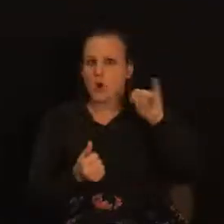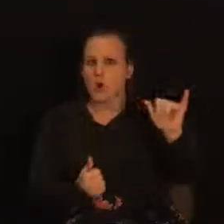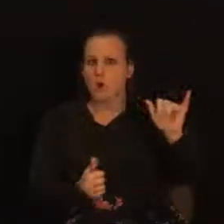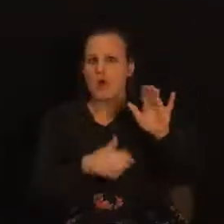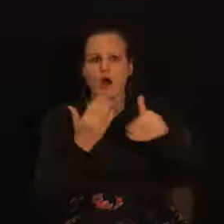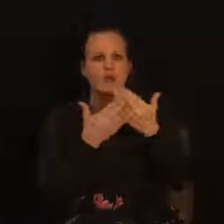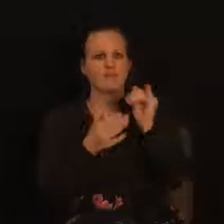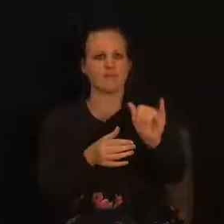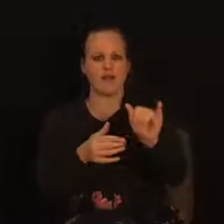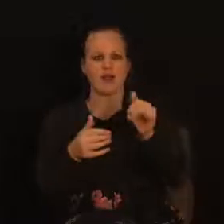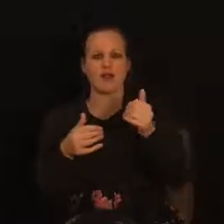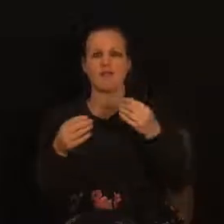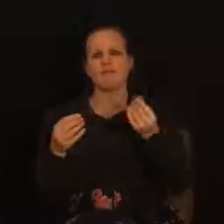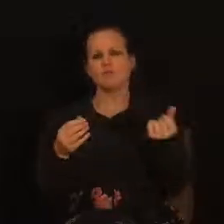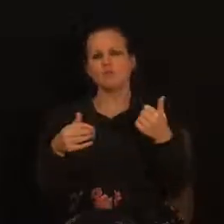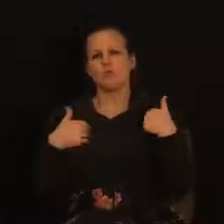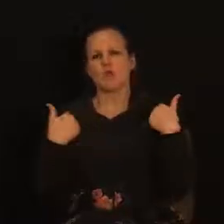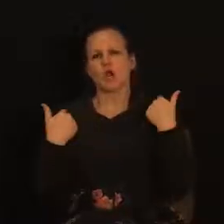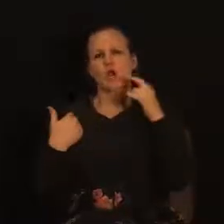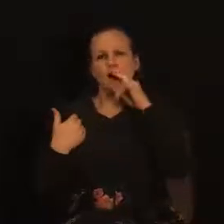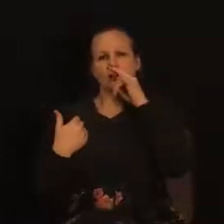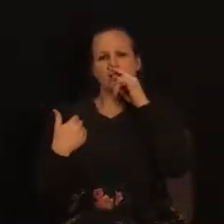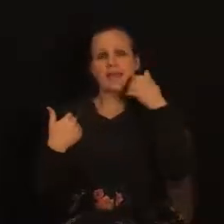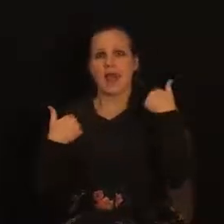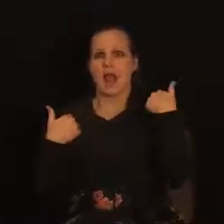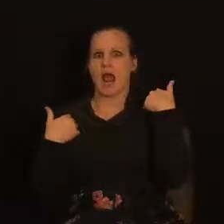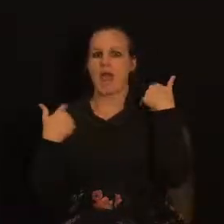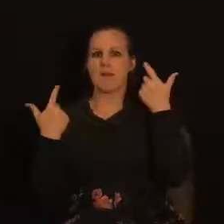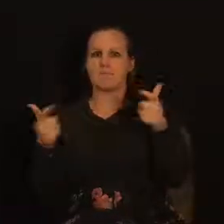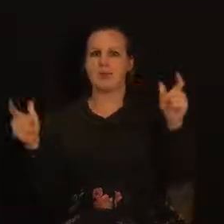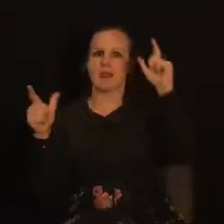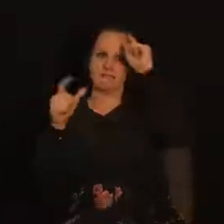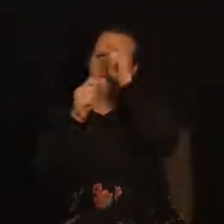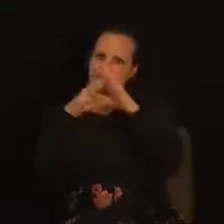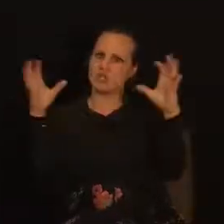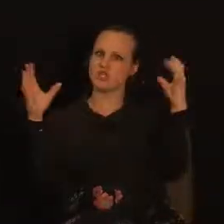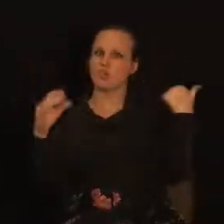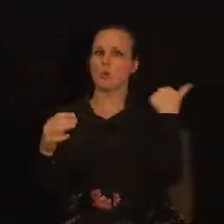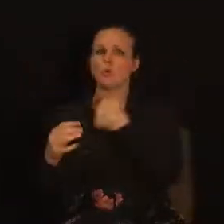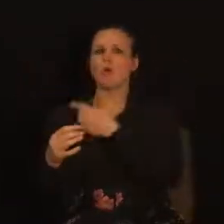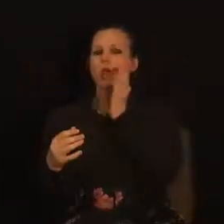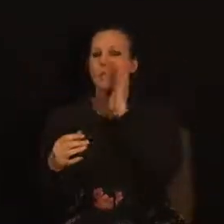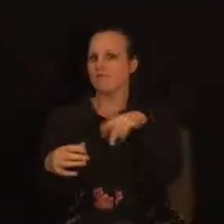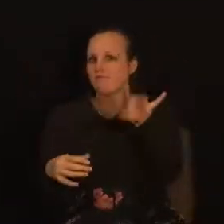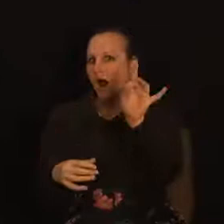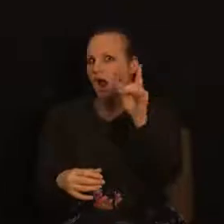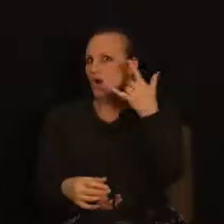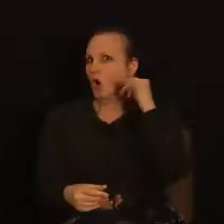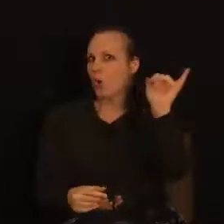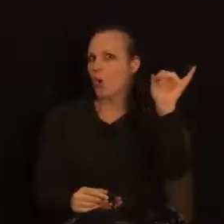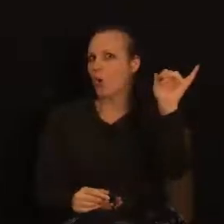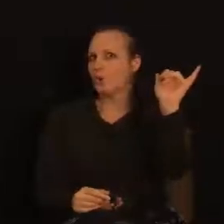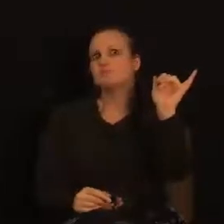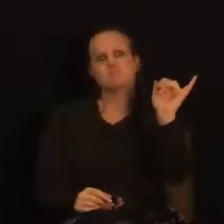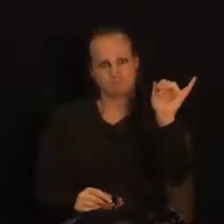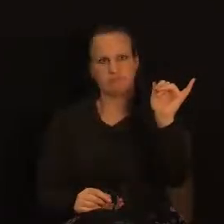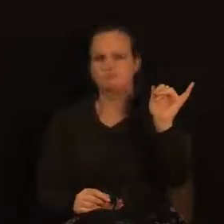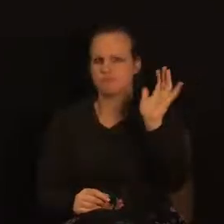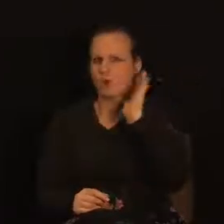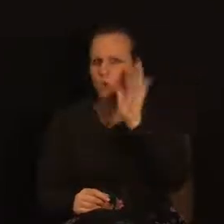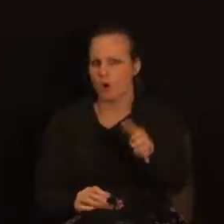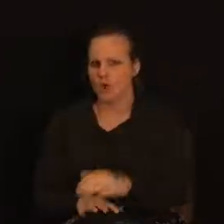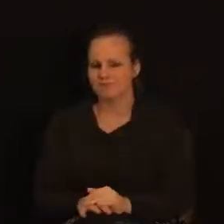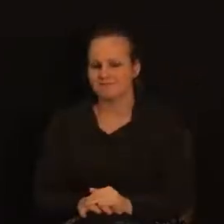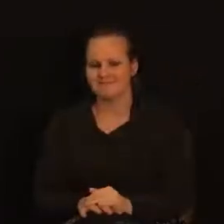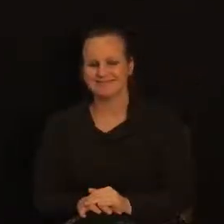of my younger kids, I think, had grand visions that we were going to find gold.